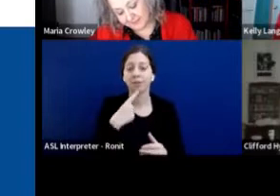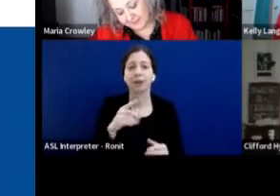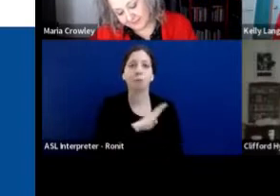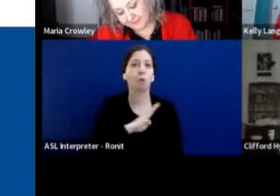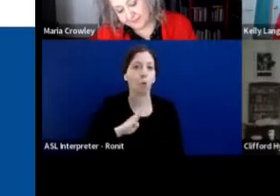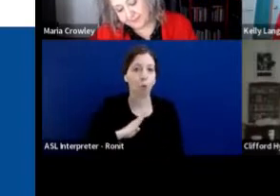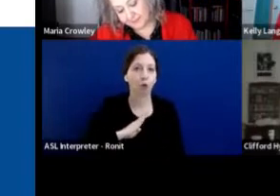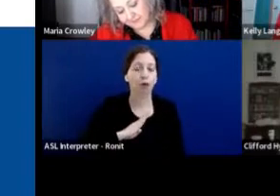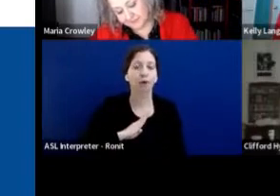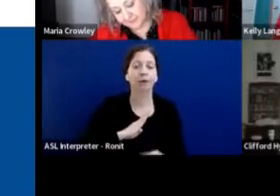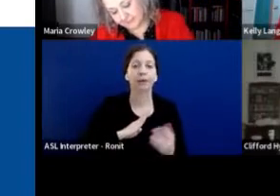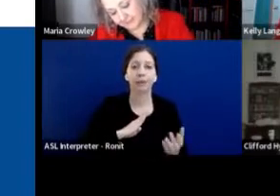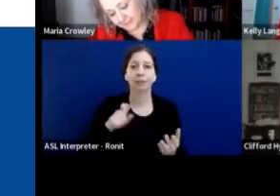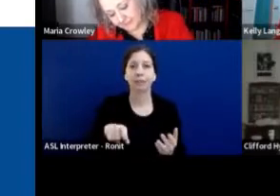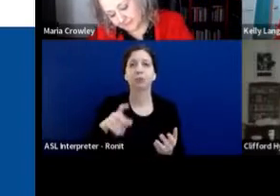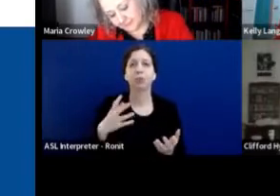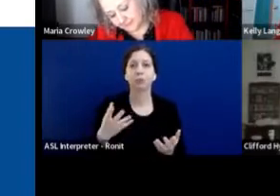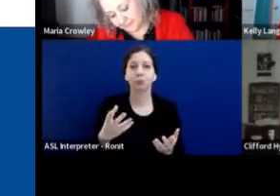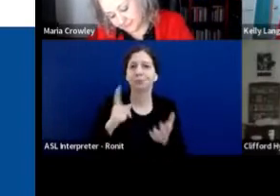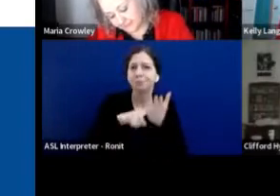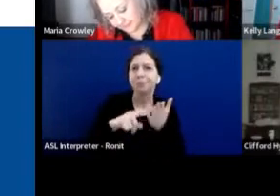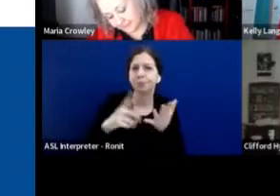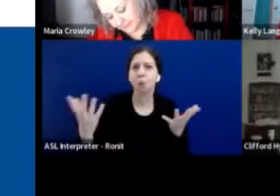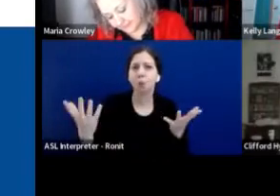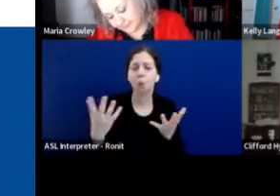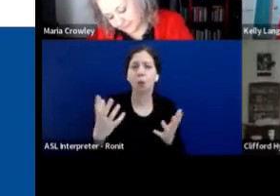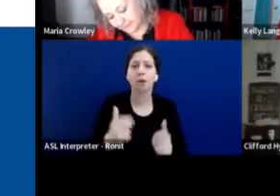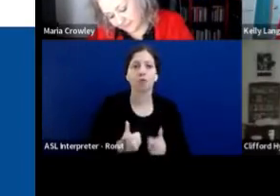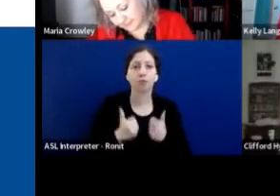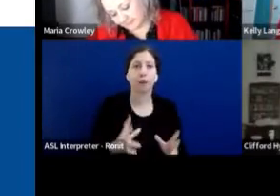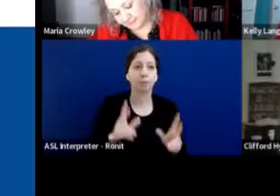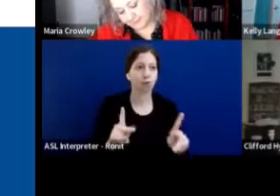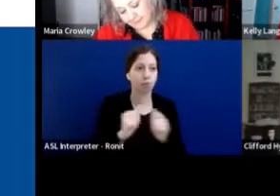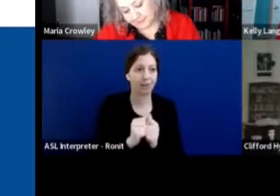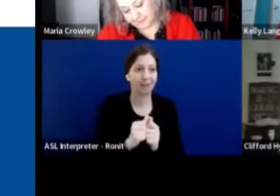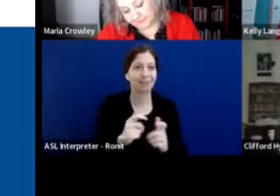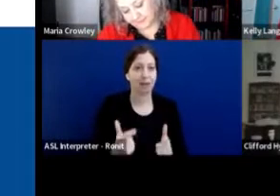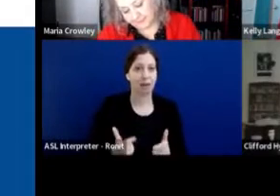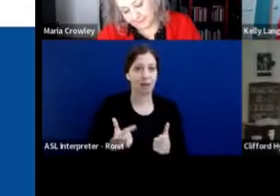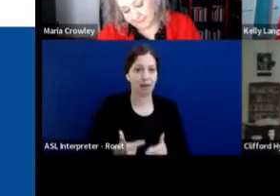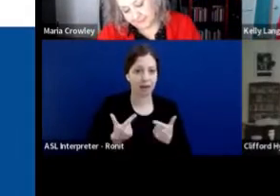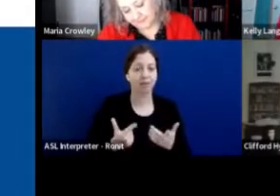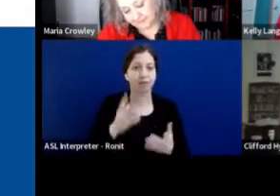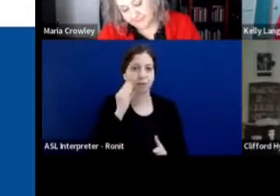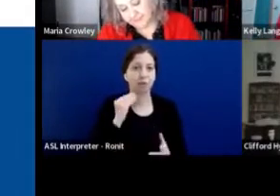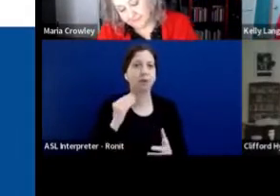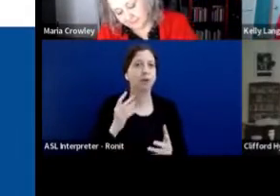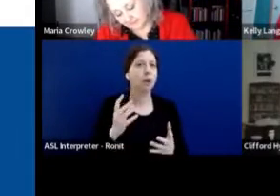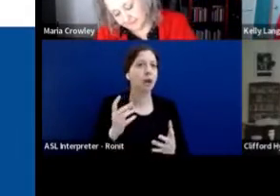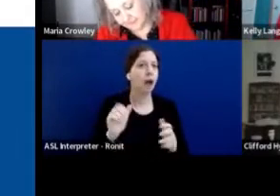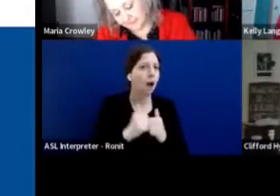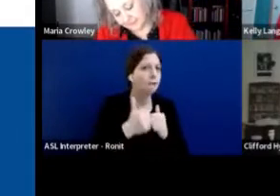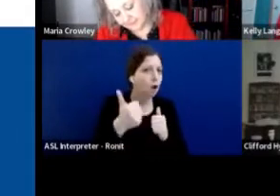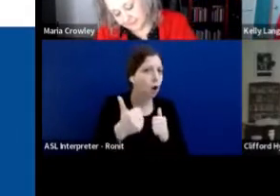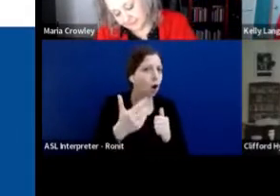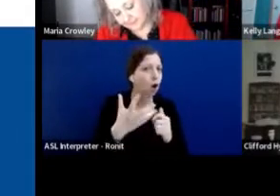at what the survivor, the person with lived experience, has been doing, how far along they are in their recovery. Are they ready